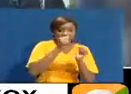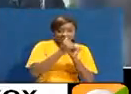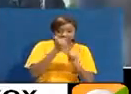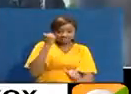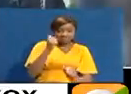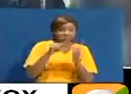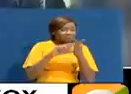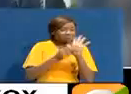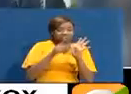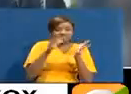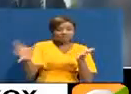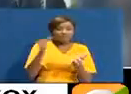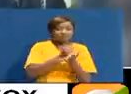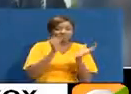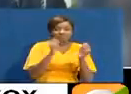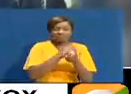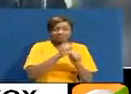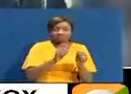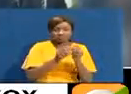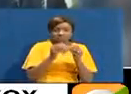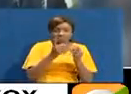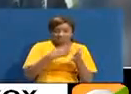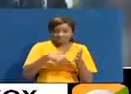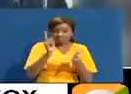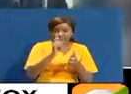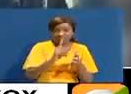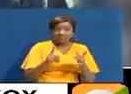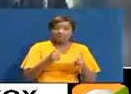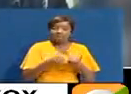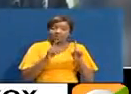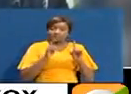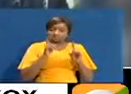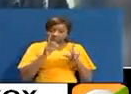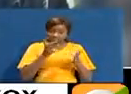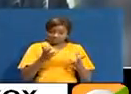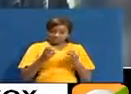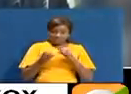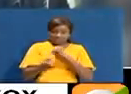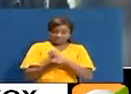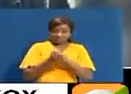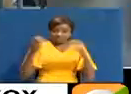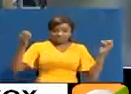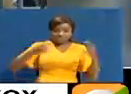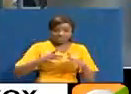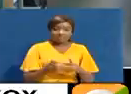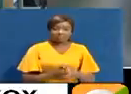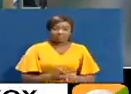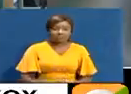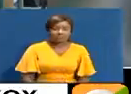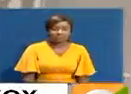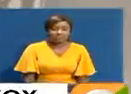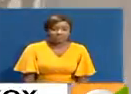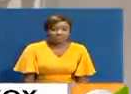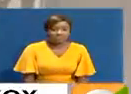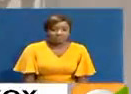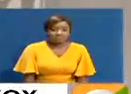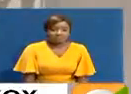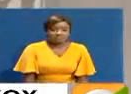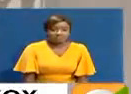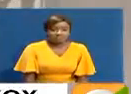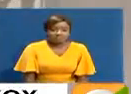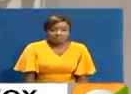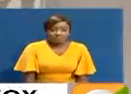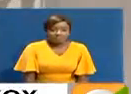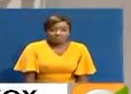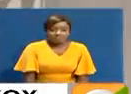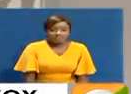appointment cannot go through, unless there's a very good explanation, which I don't know where it will come from. We need to move on.